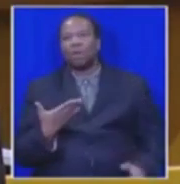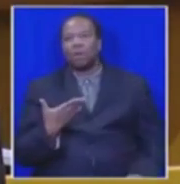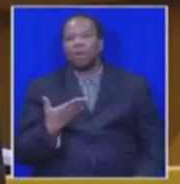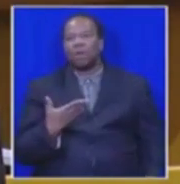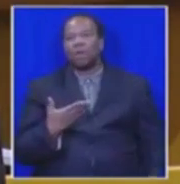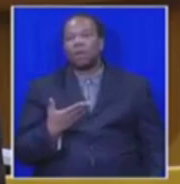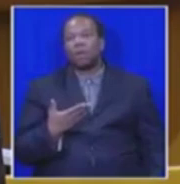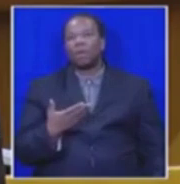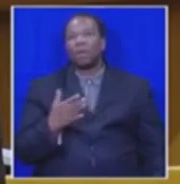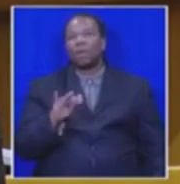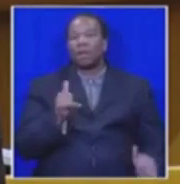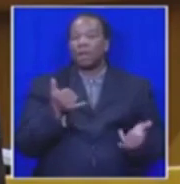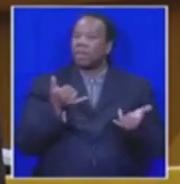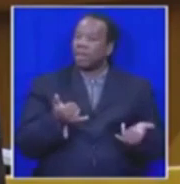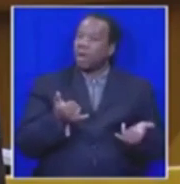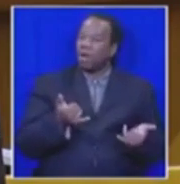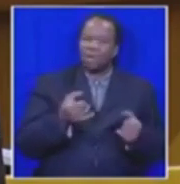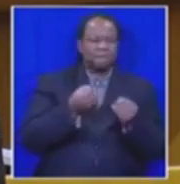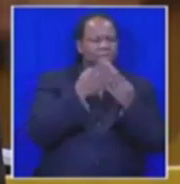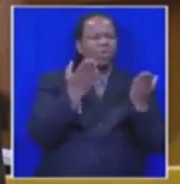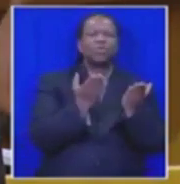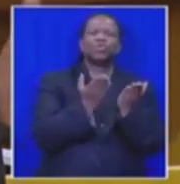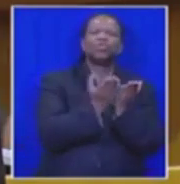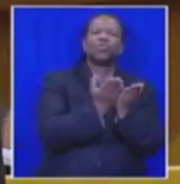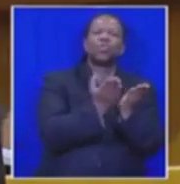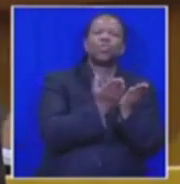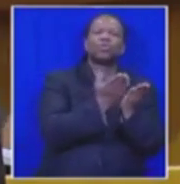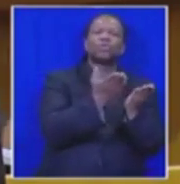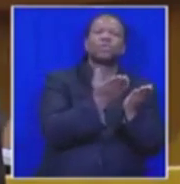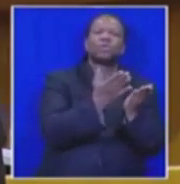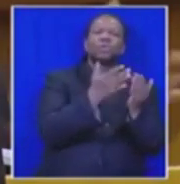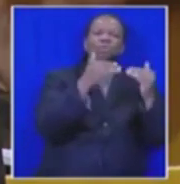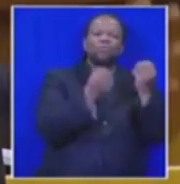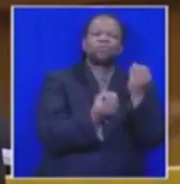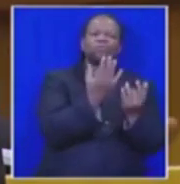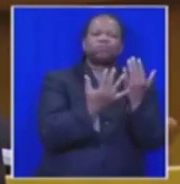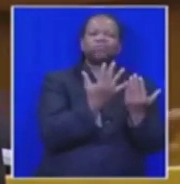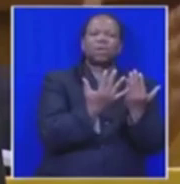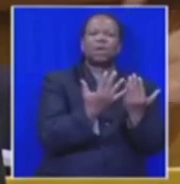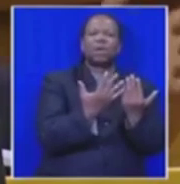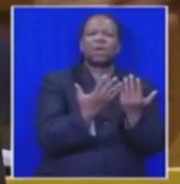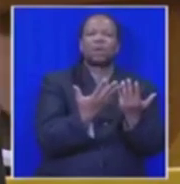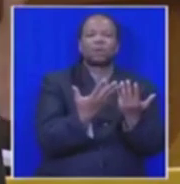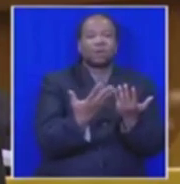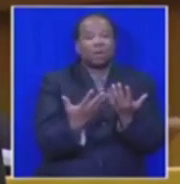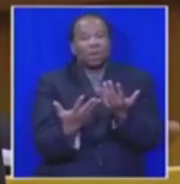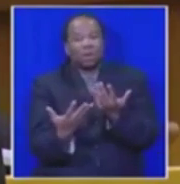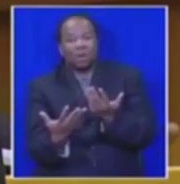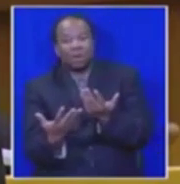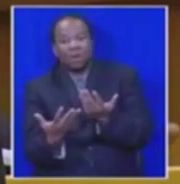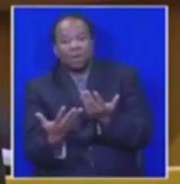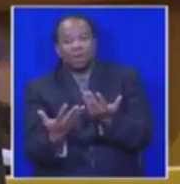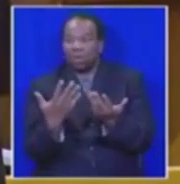a whole university, schools have been destroyed because there is a debate about the issue of where areas must